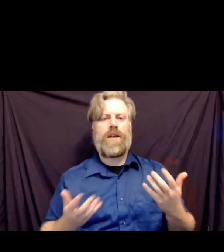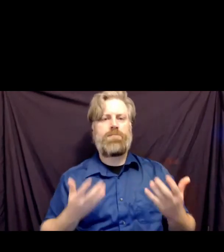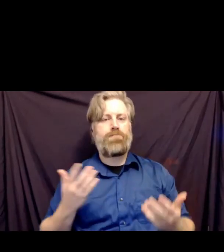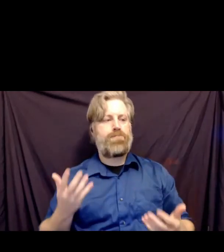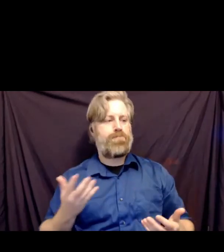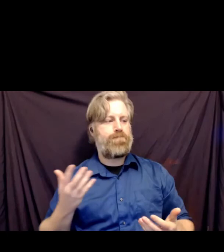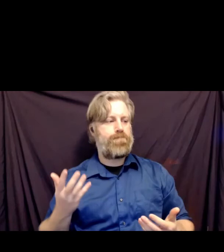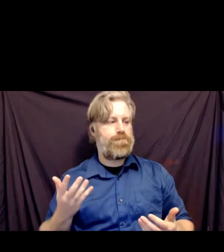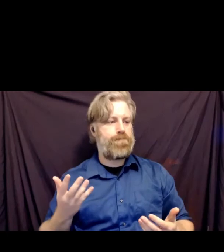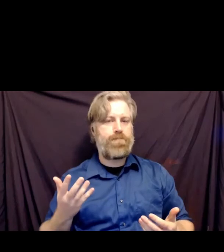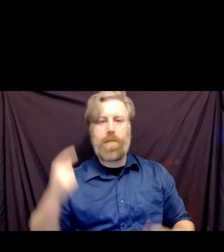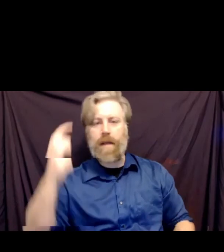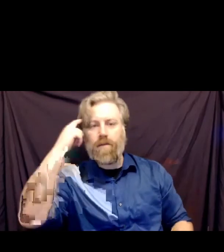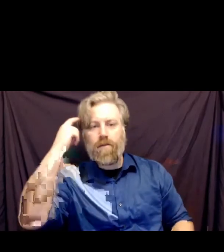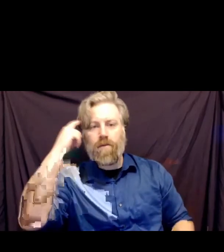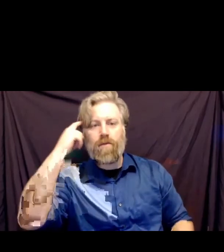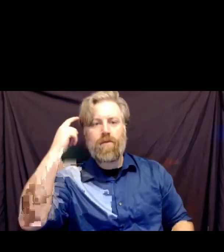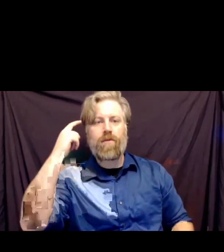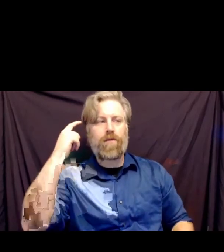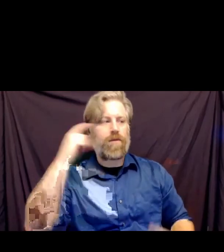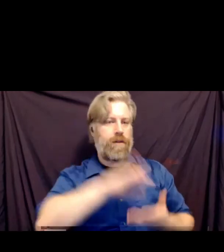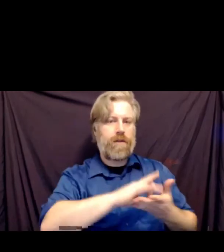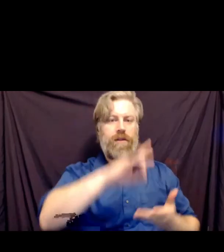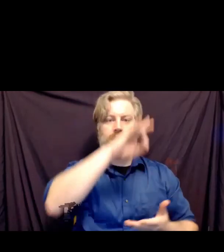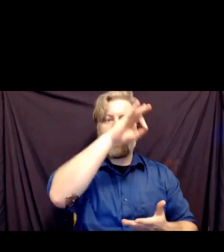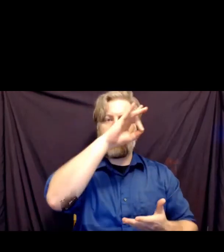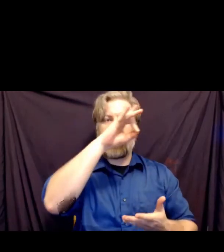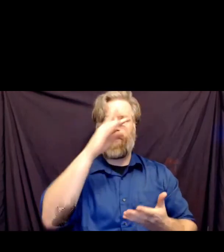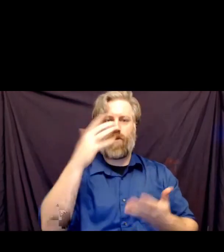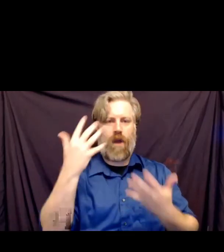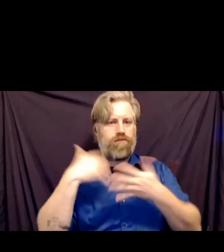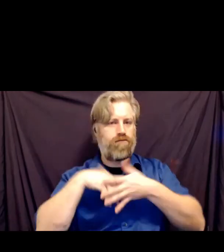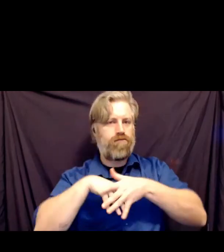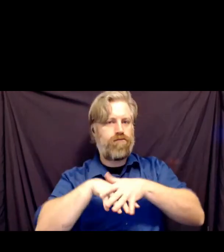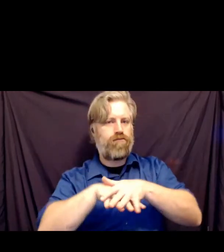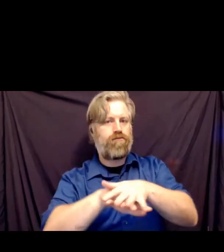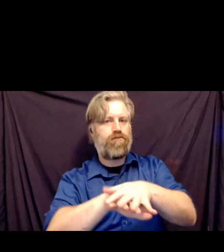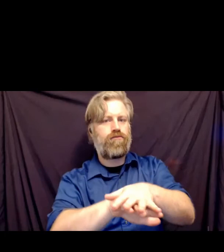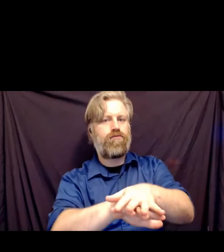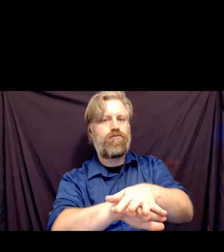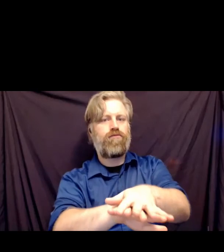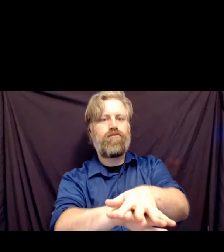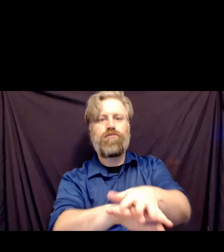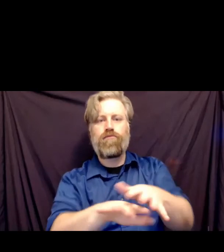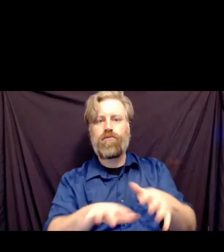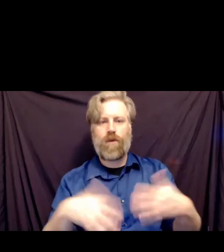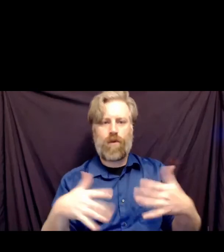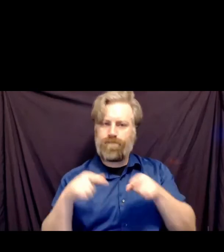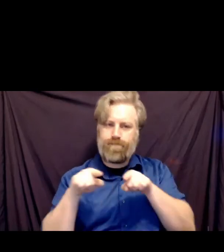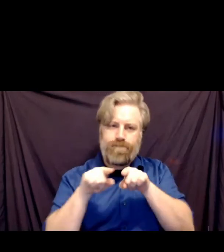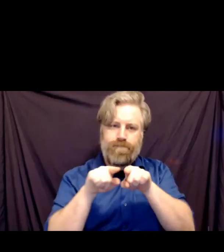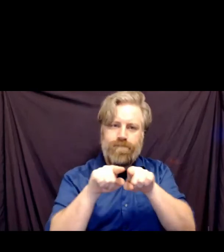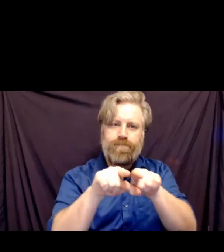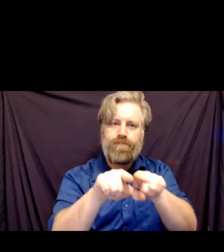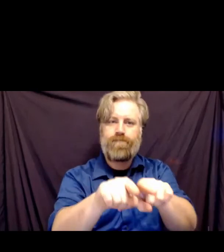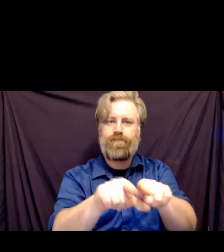the mental, spiritual parts of us are all together, all totally aligned for